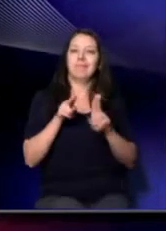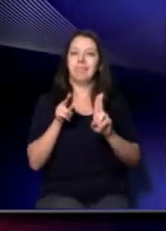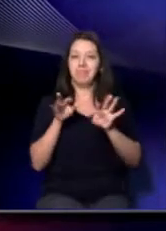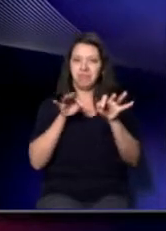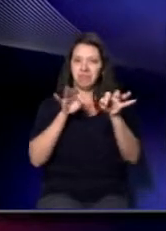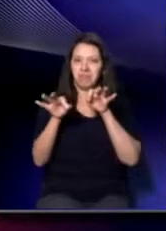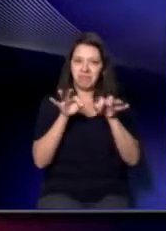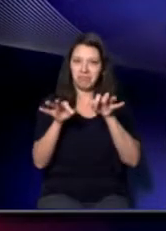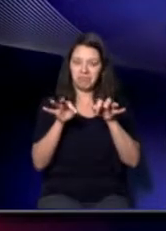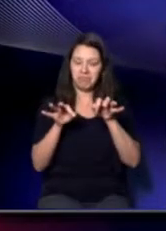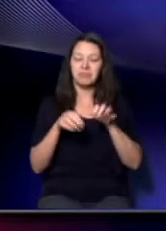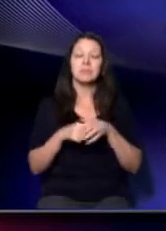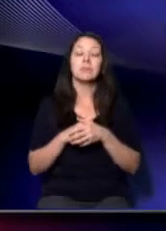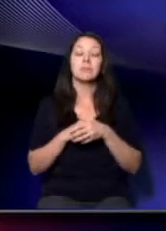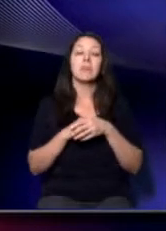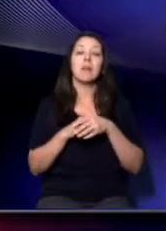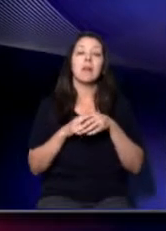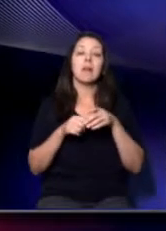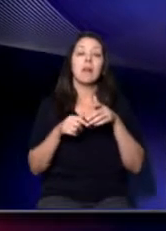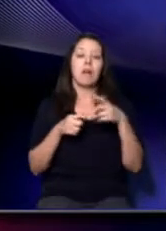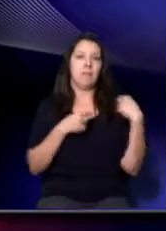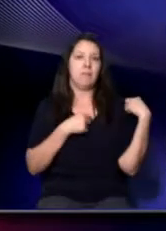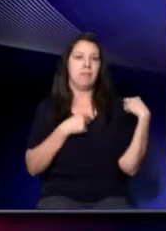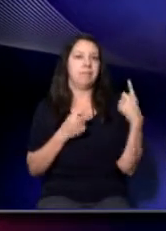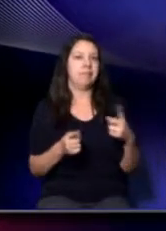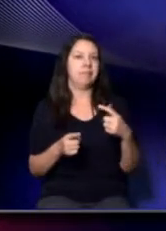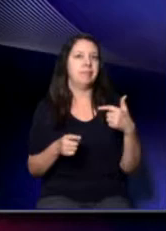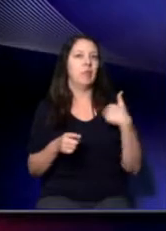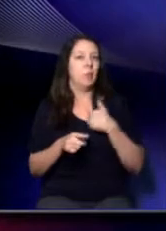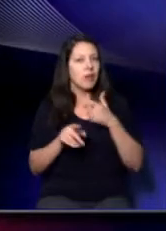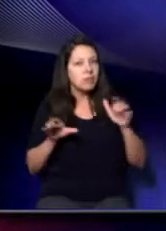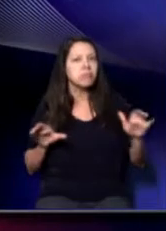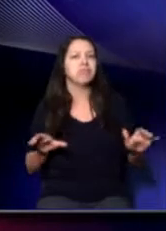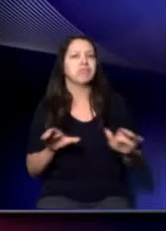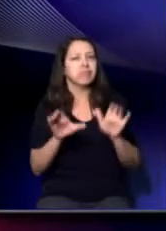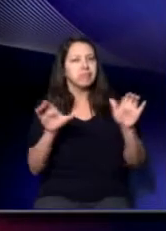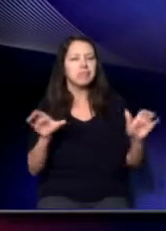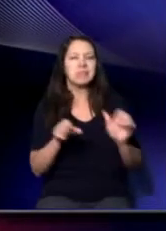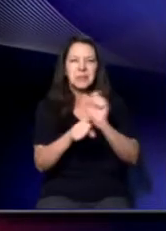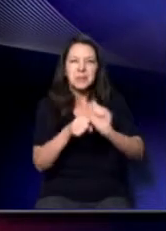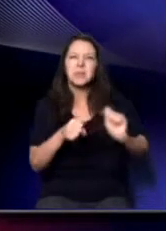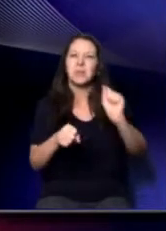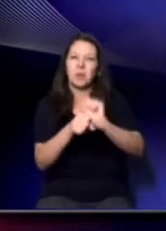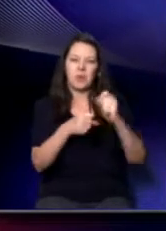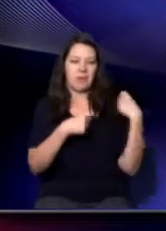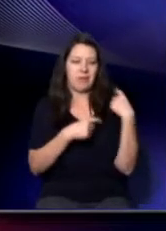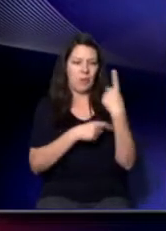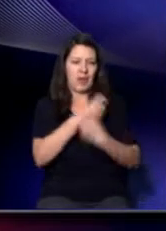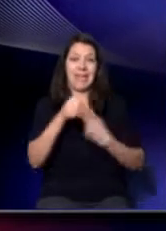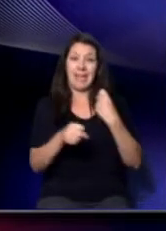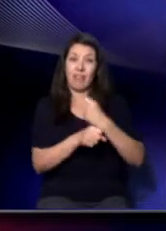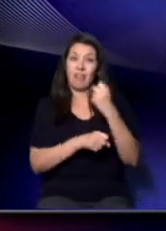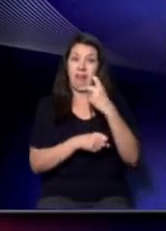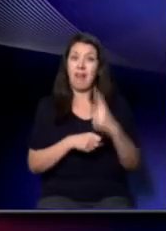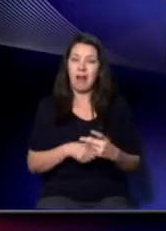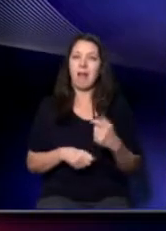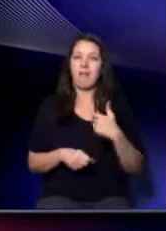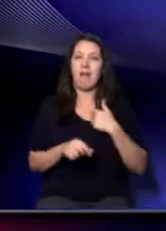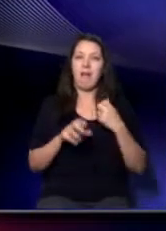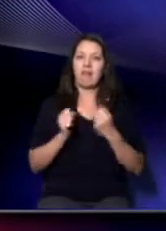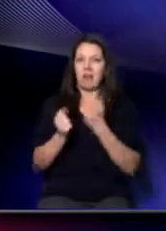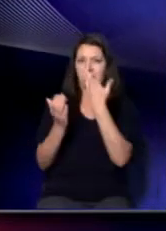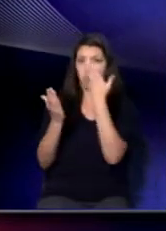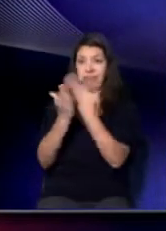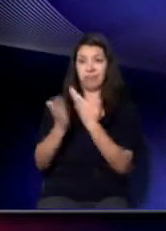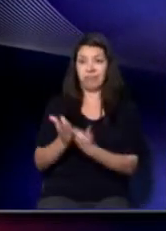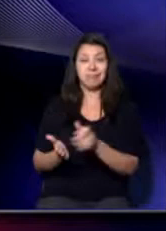you all of the work that we've been doing in the last year and a half that I can speak to so that